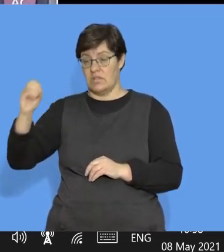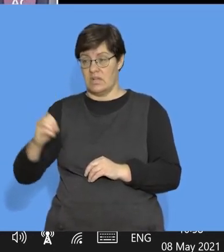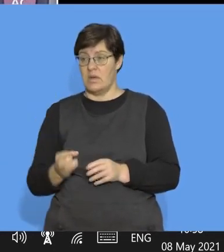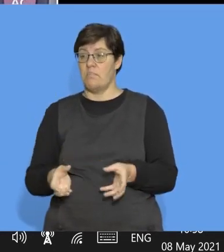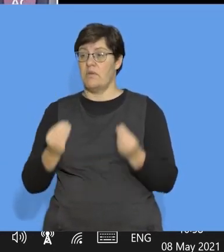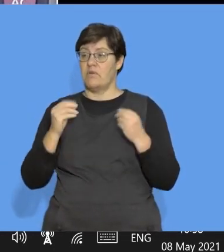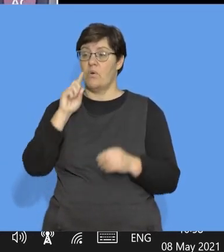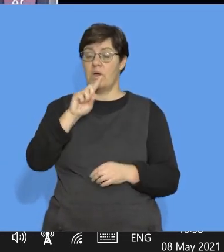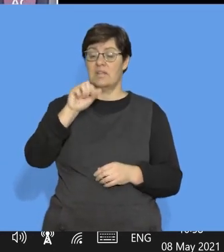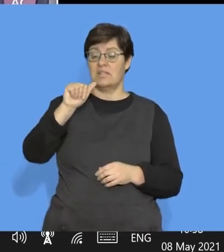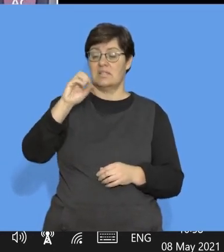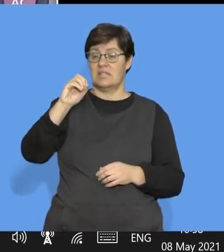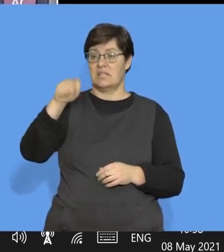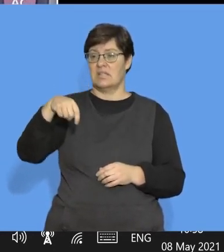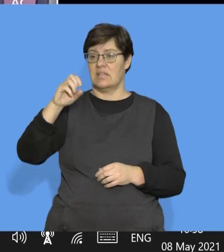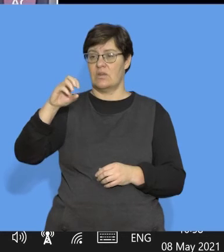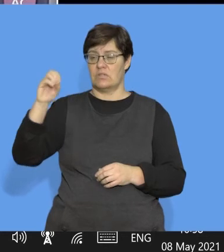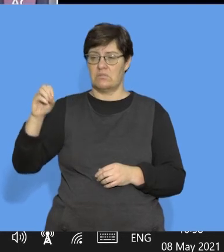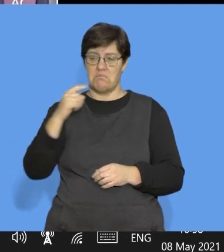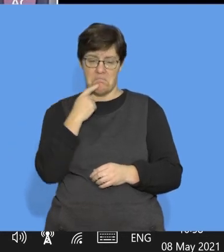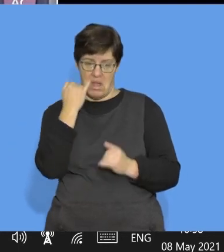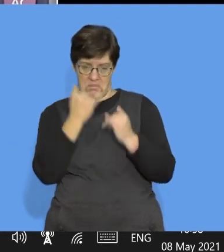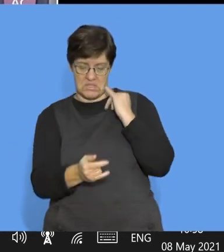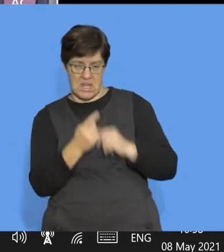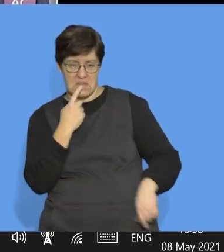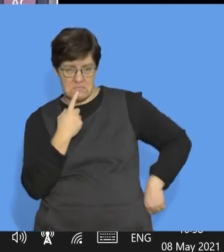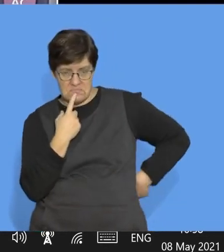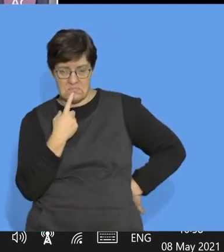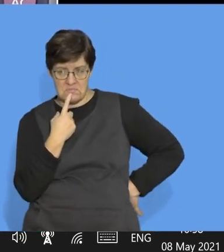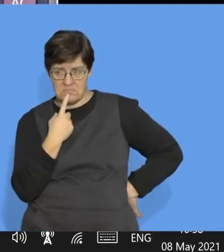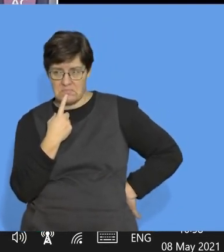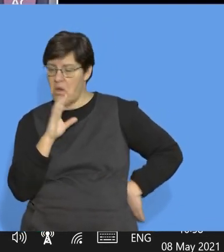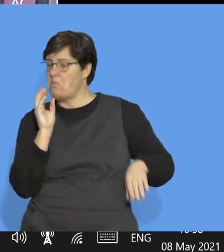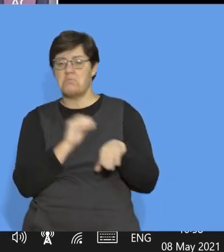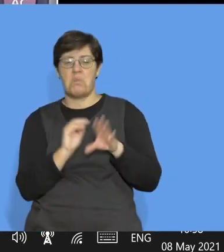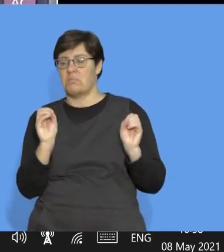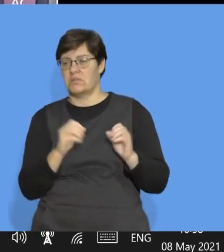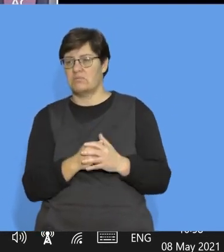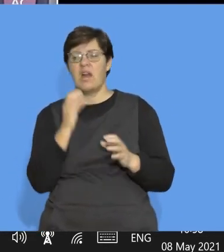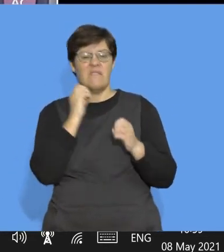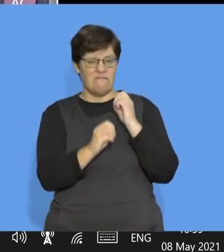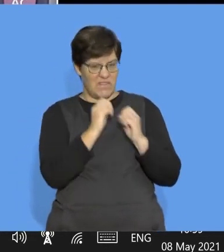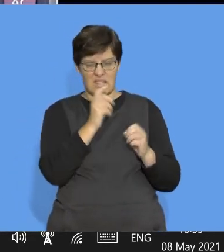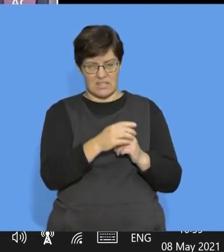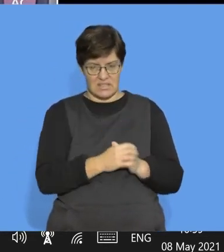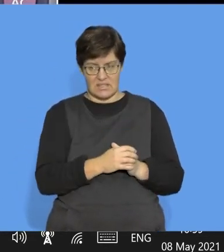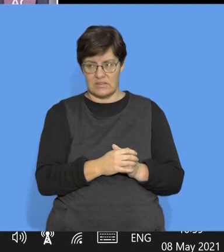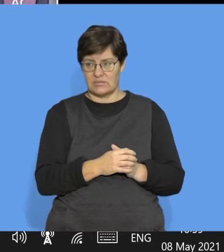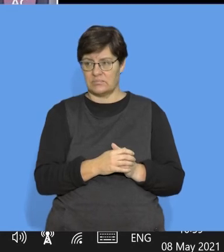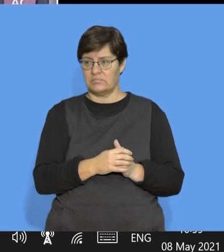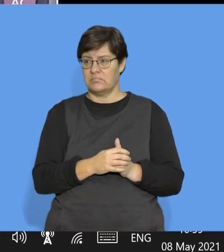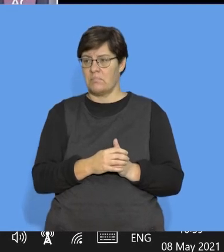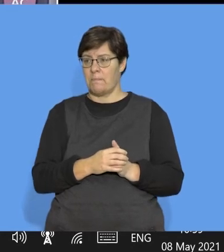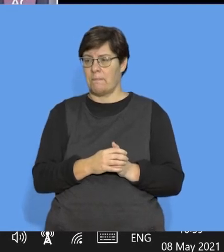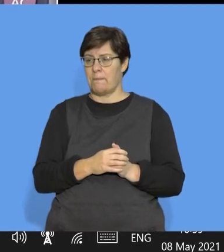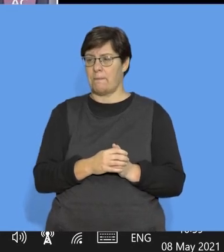258,123, and that gives me a figure of 160,000. I think we've got an error here, so not a problem. Let's just fix this error